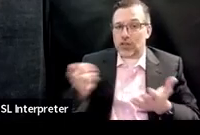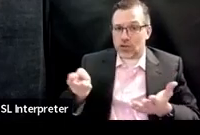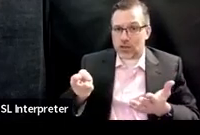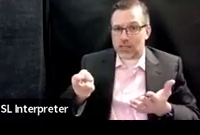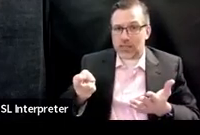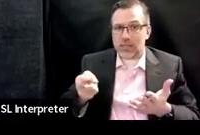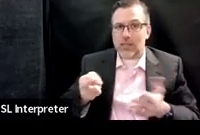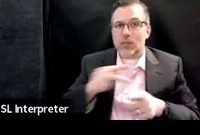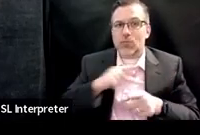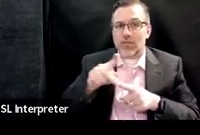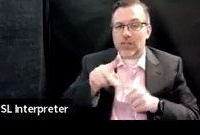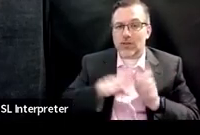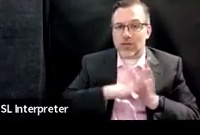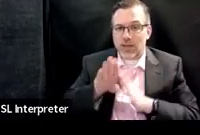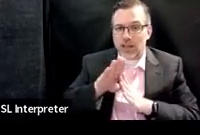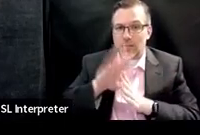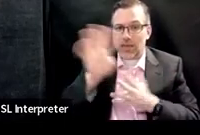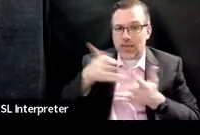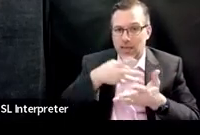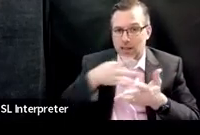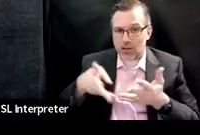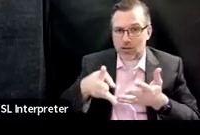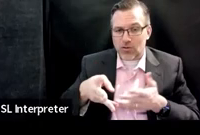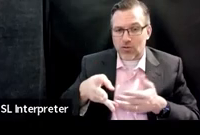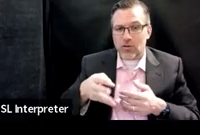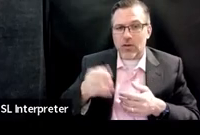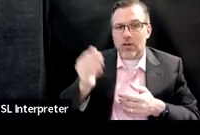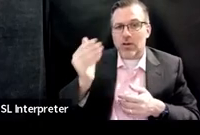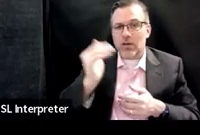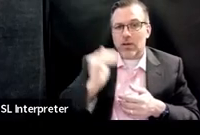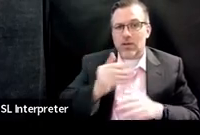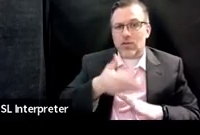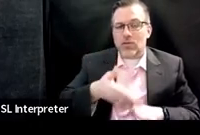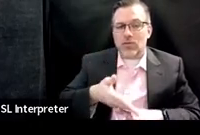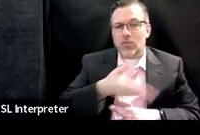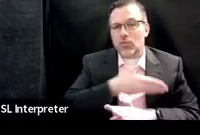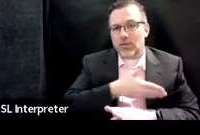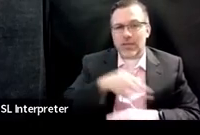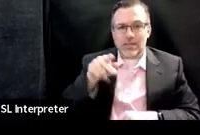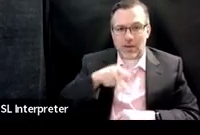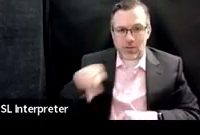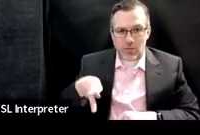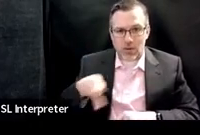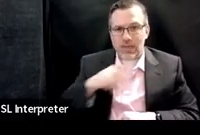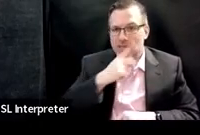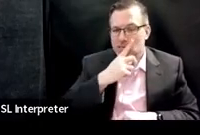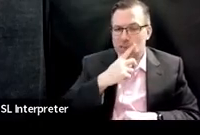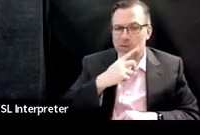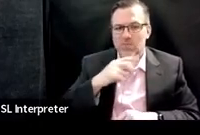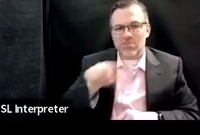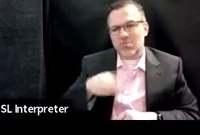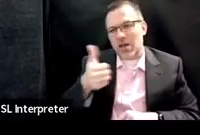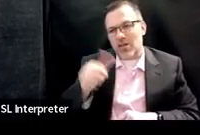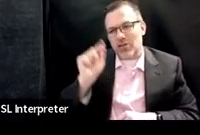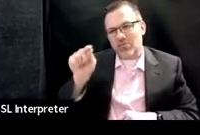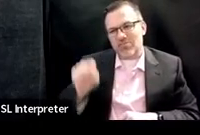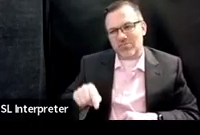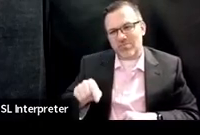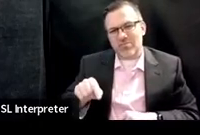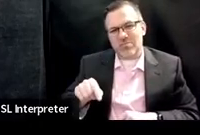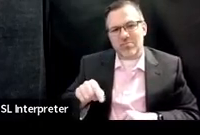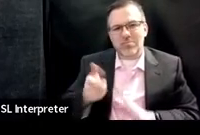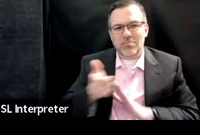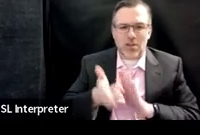to the professional development calendar and previous recordings and PowerPoints, and then other resources like laws